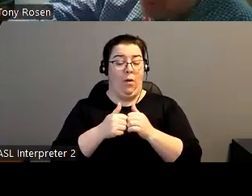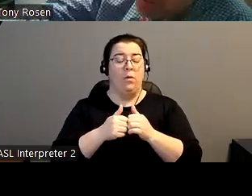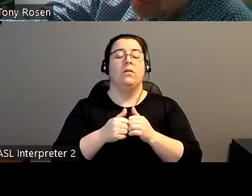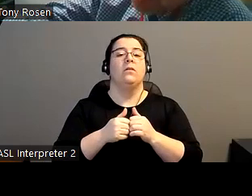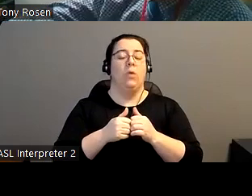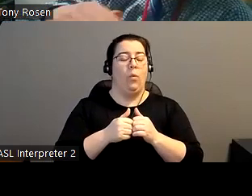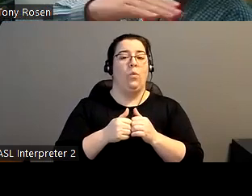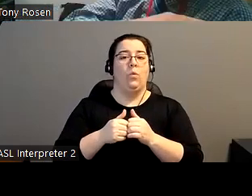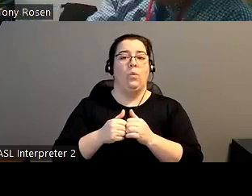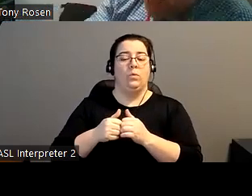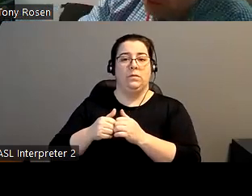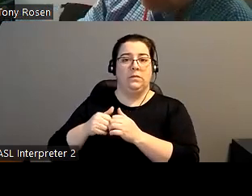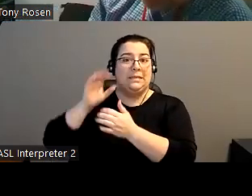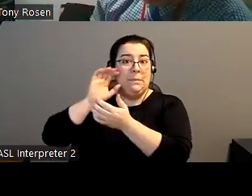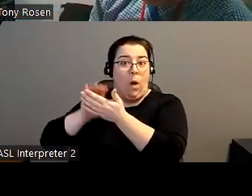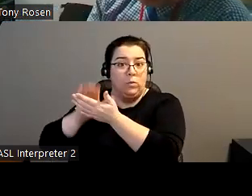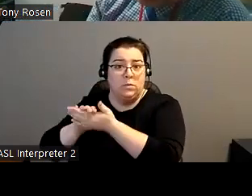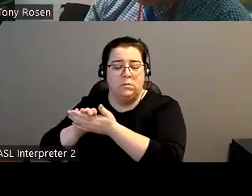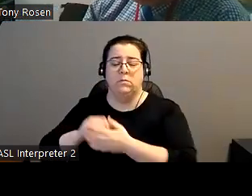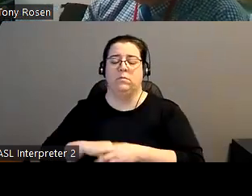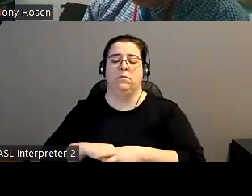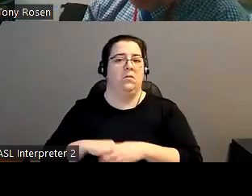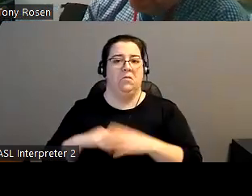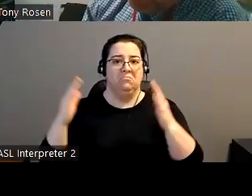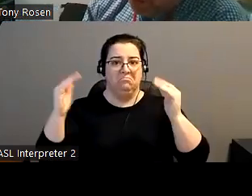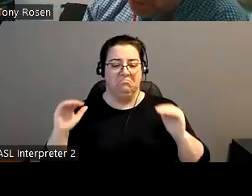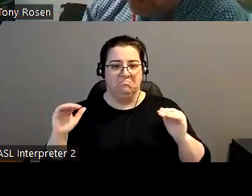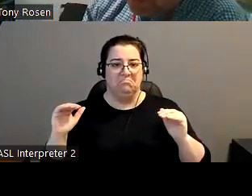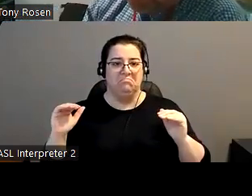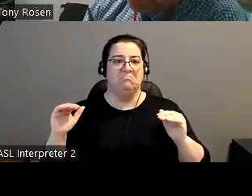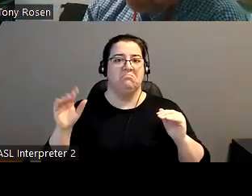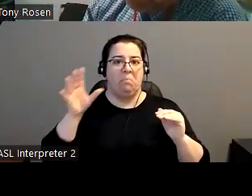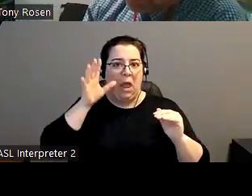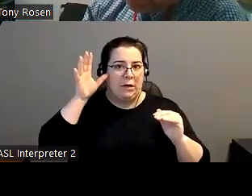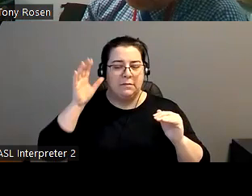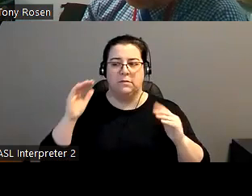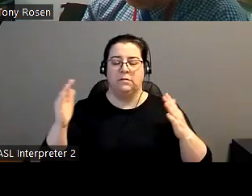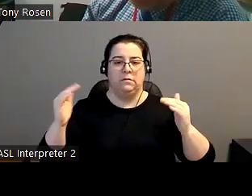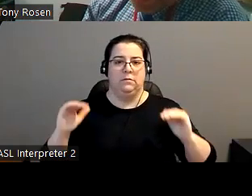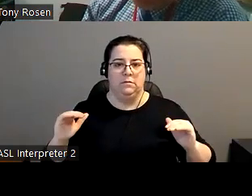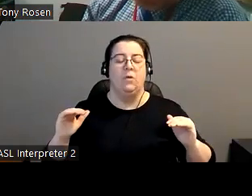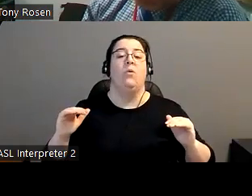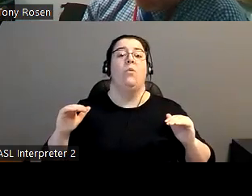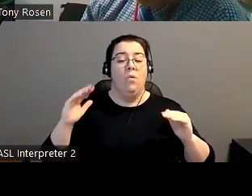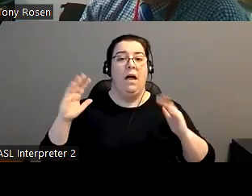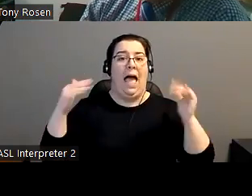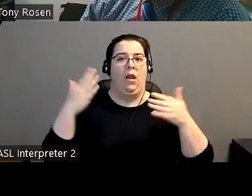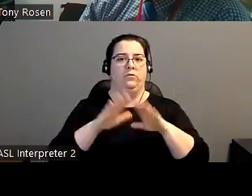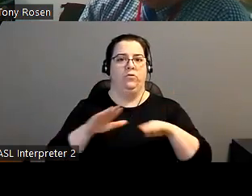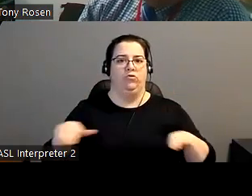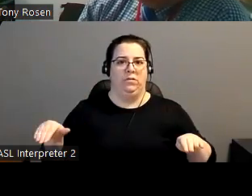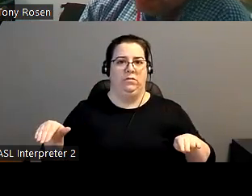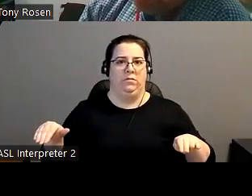then parents, and then adult children in birth order. So again, in order